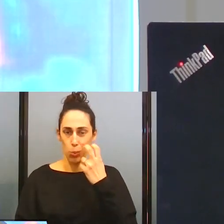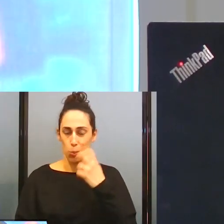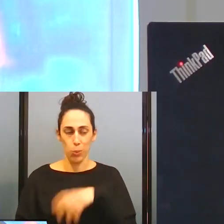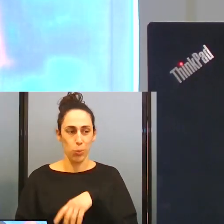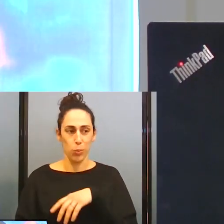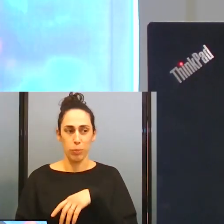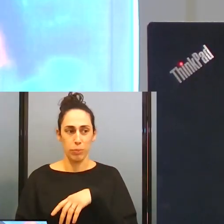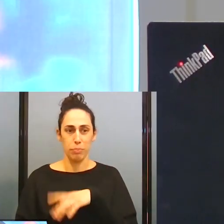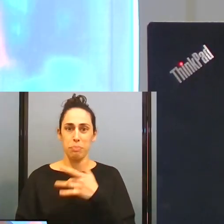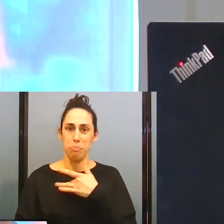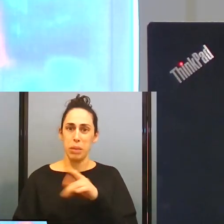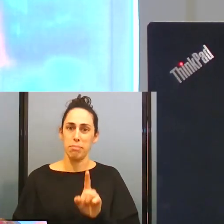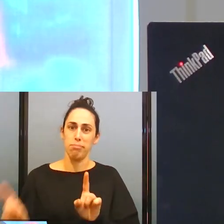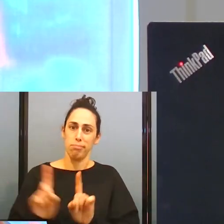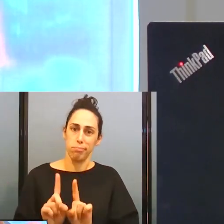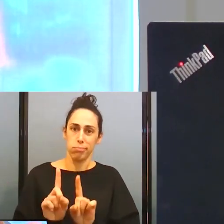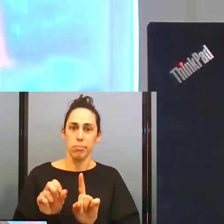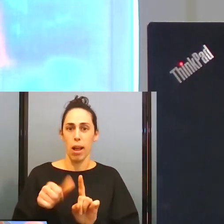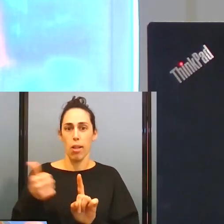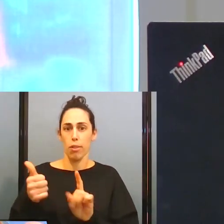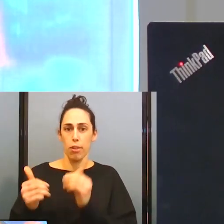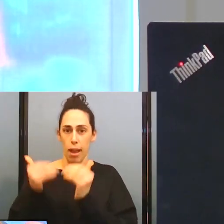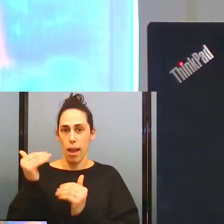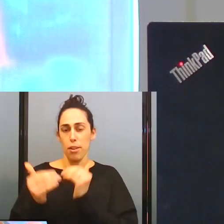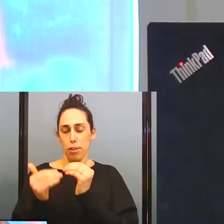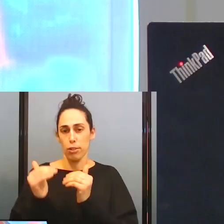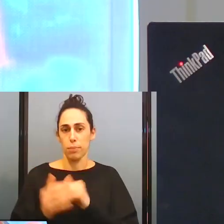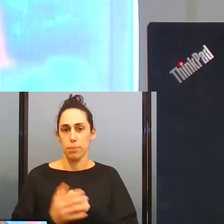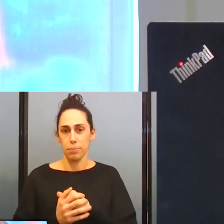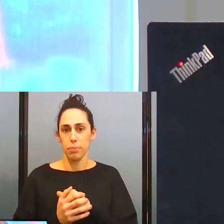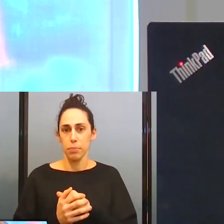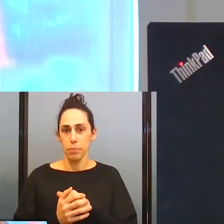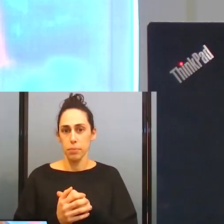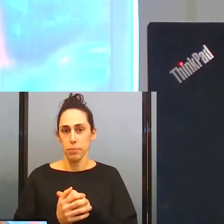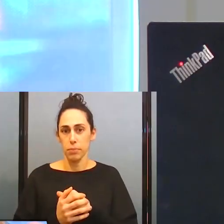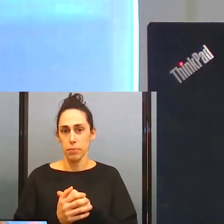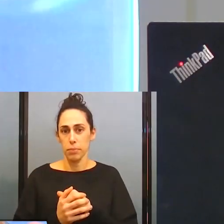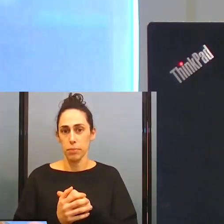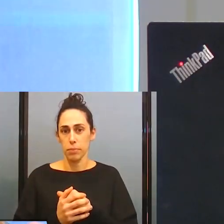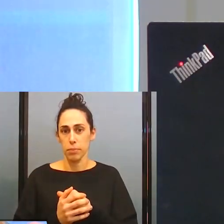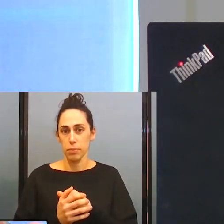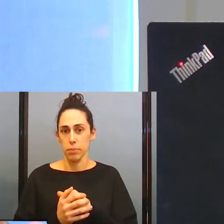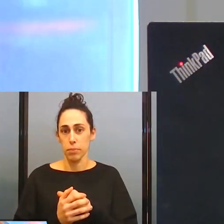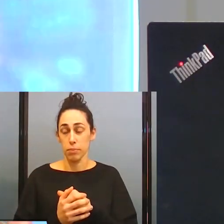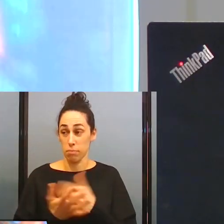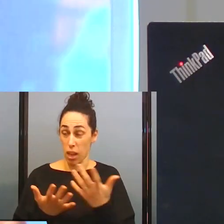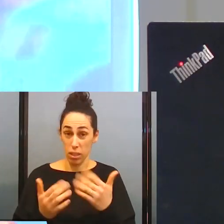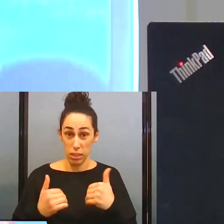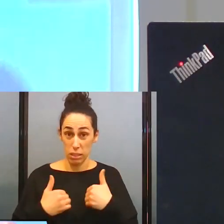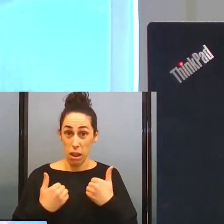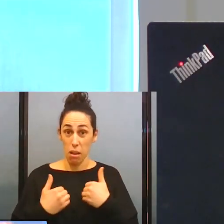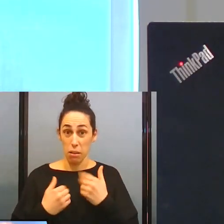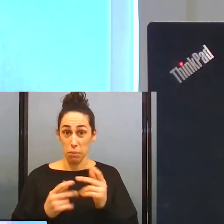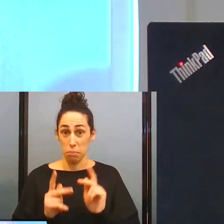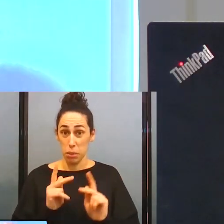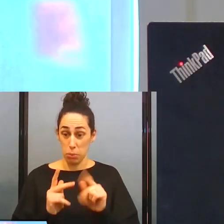be informed about what's happening, but it's pretty hard for, how many young people will have access to their OHIP cards? They're usually not held by the young